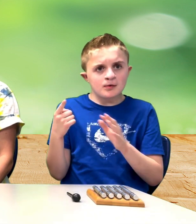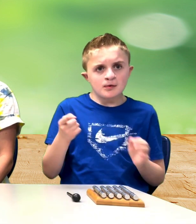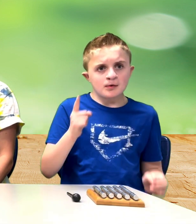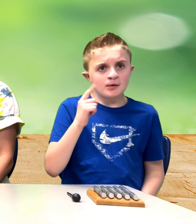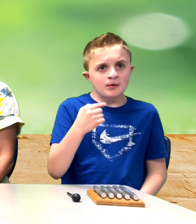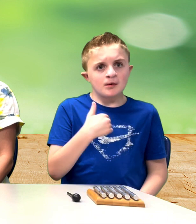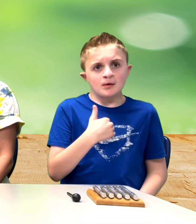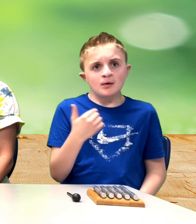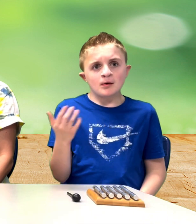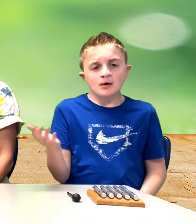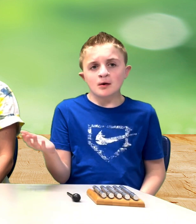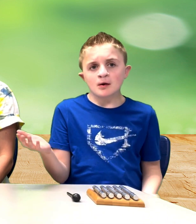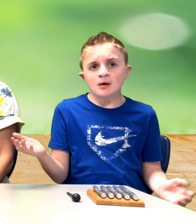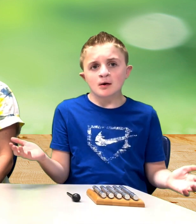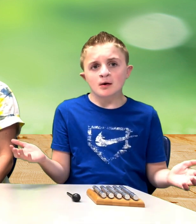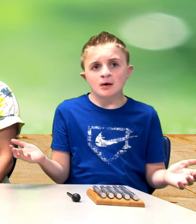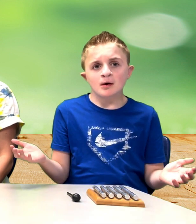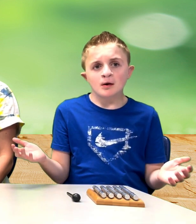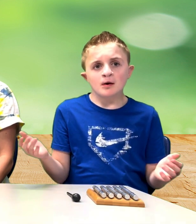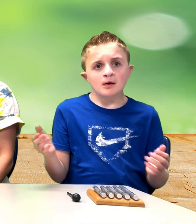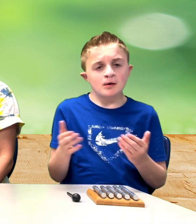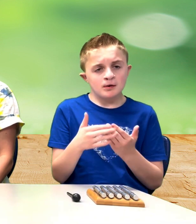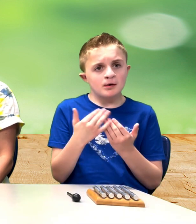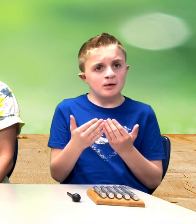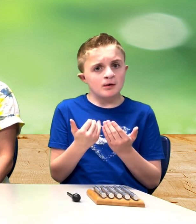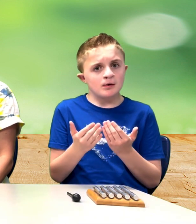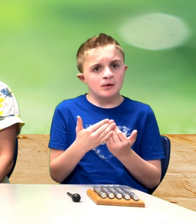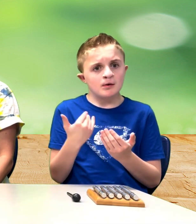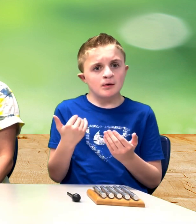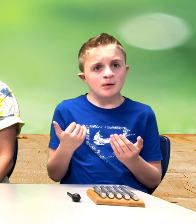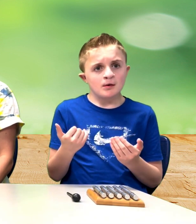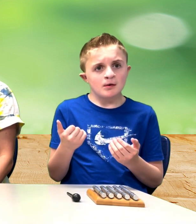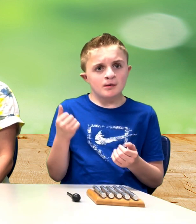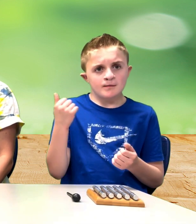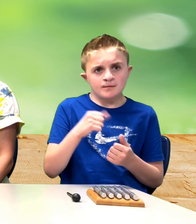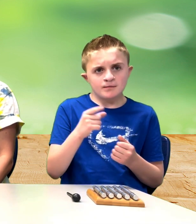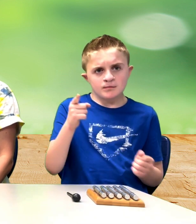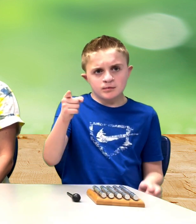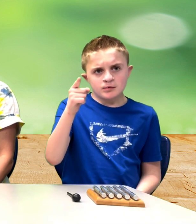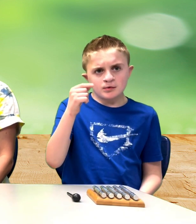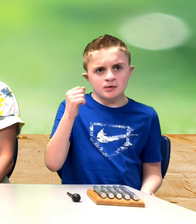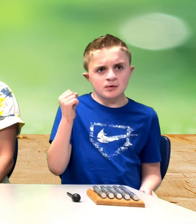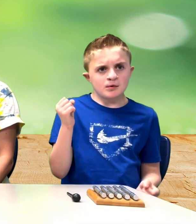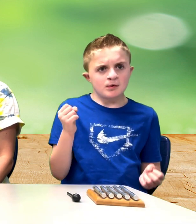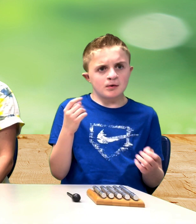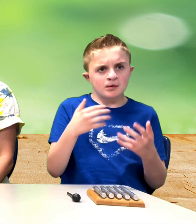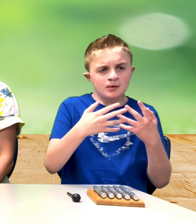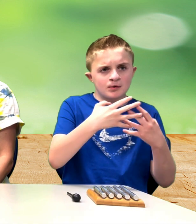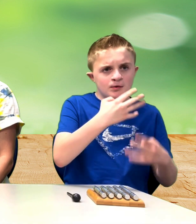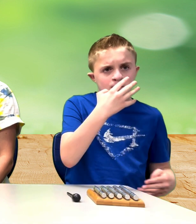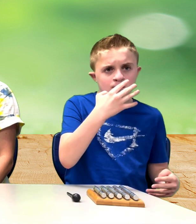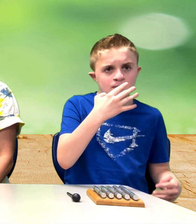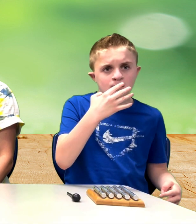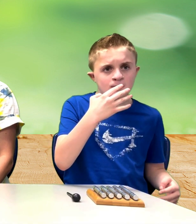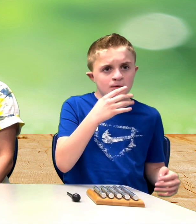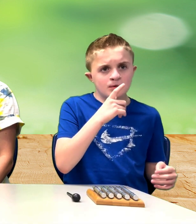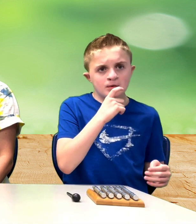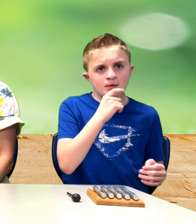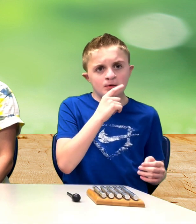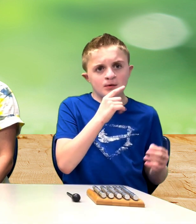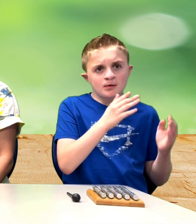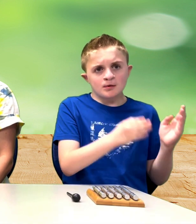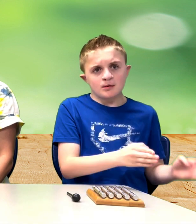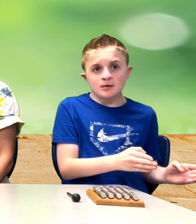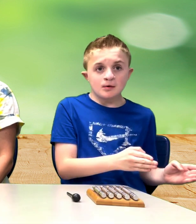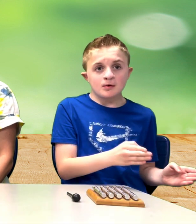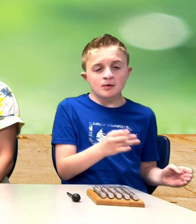I bet everyone out there remembers at least one example when something was said that hurt your